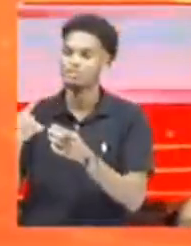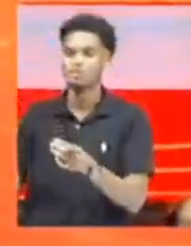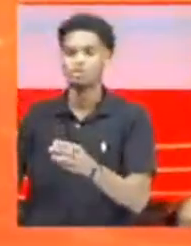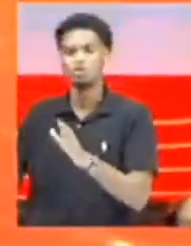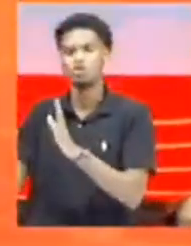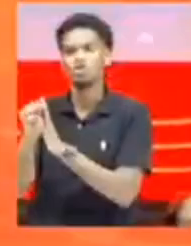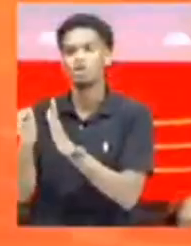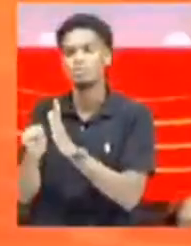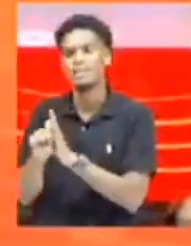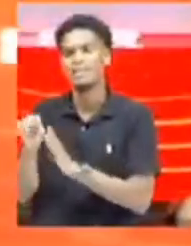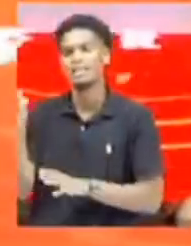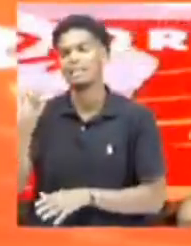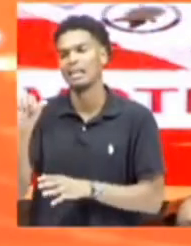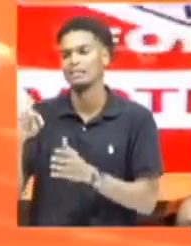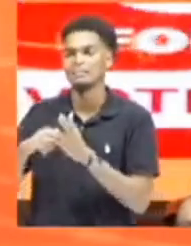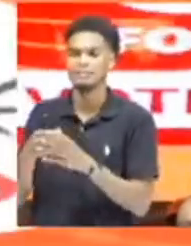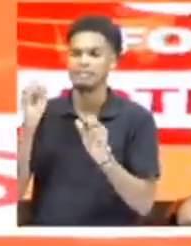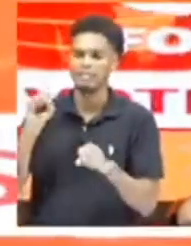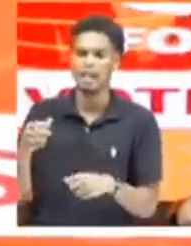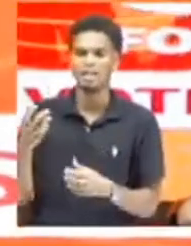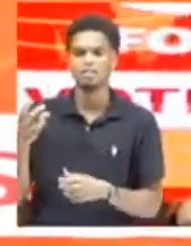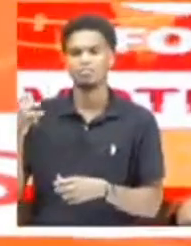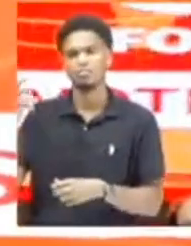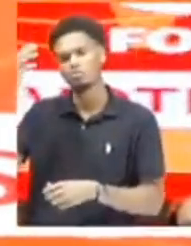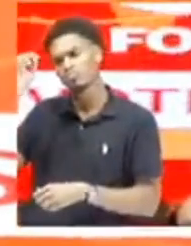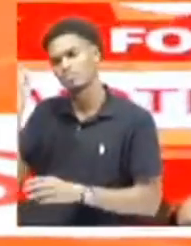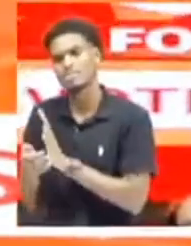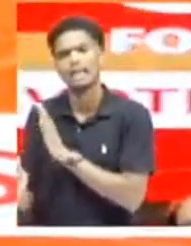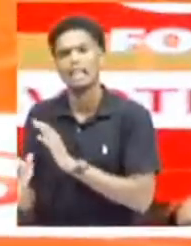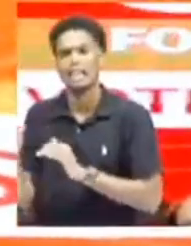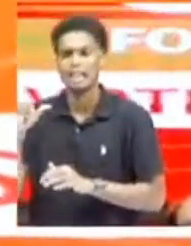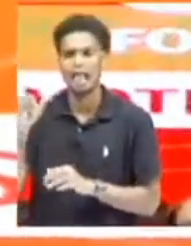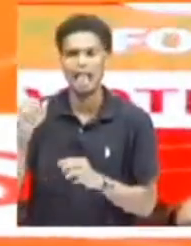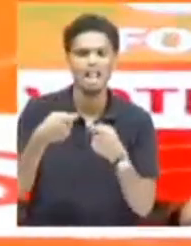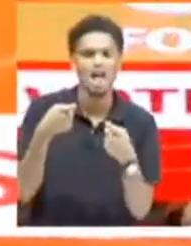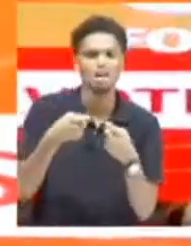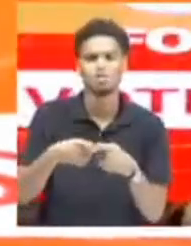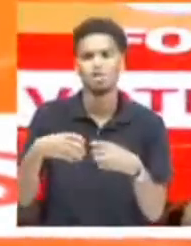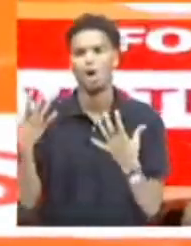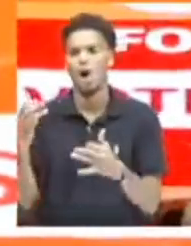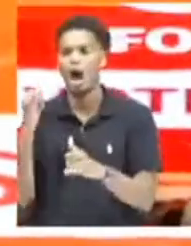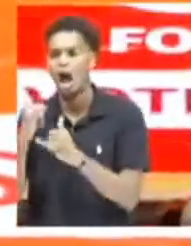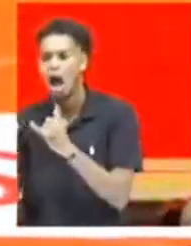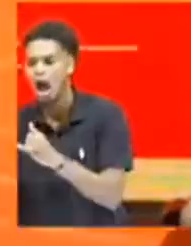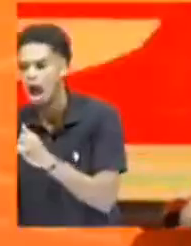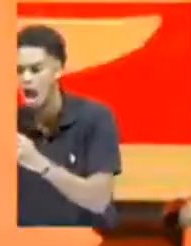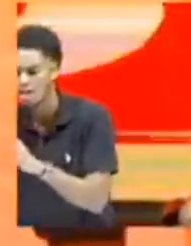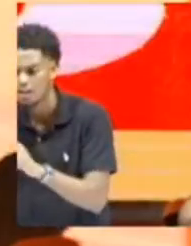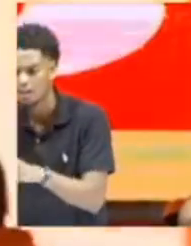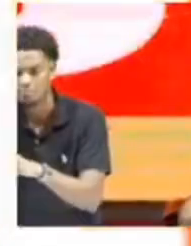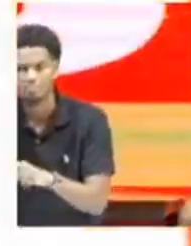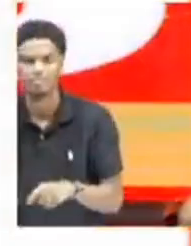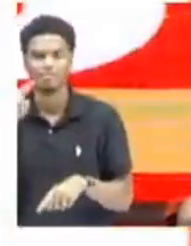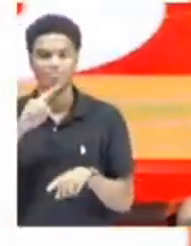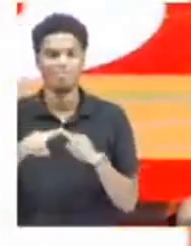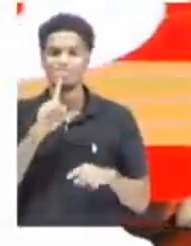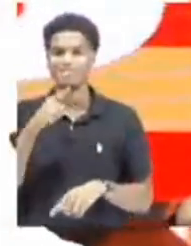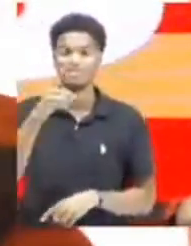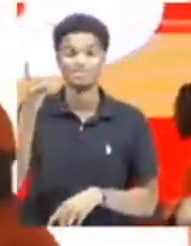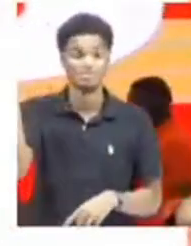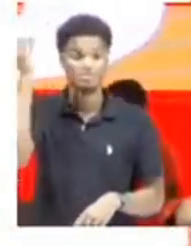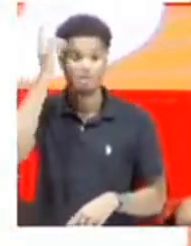being an electrician. We like to go on like them dunce to be a plumber. If you don't pass, then you go, why would I